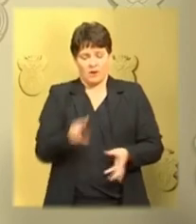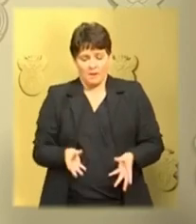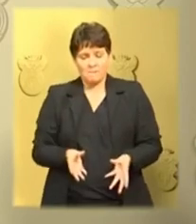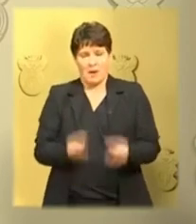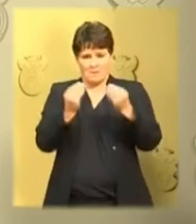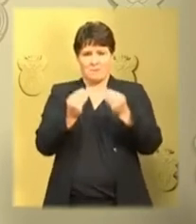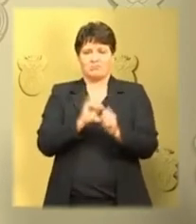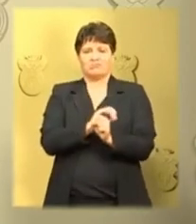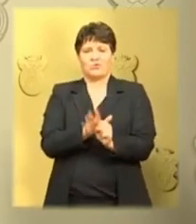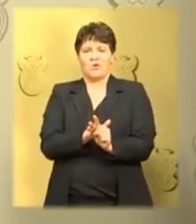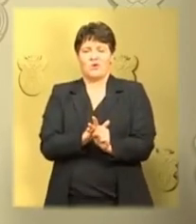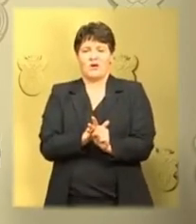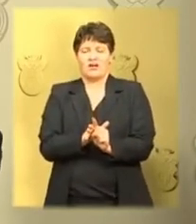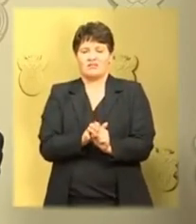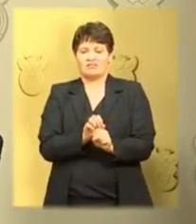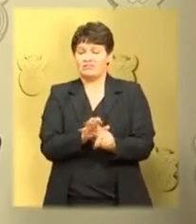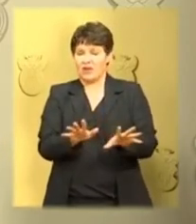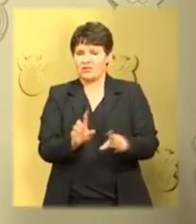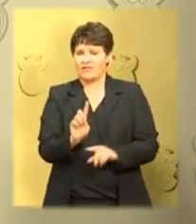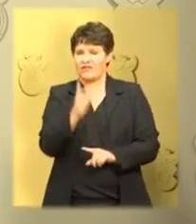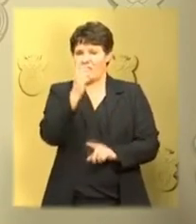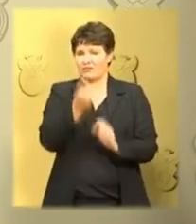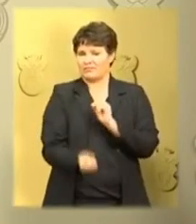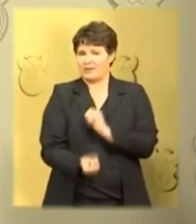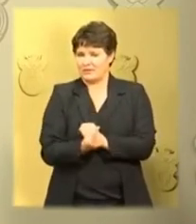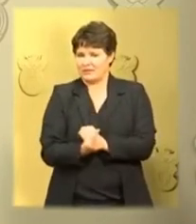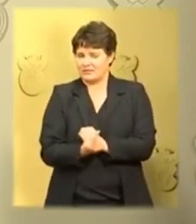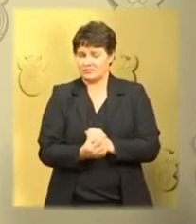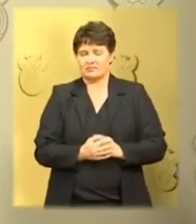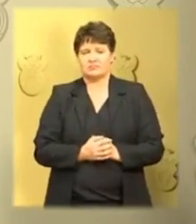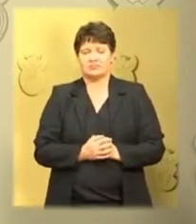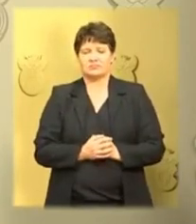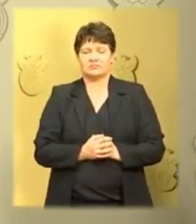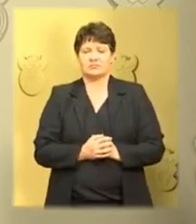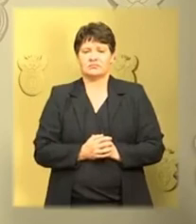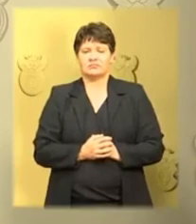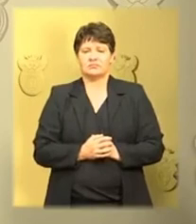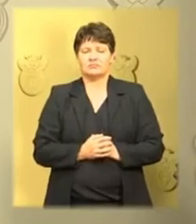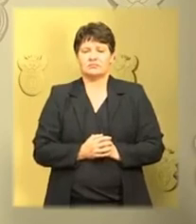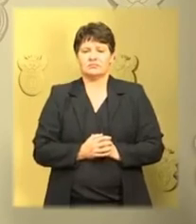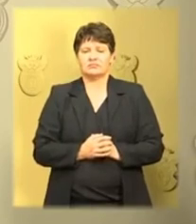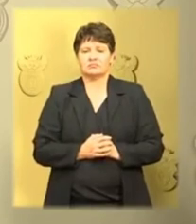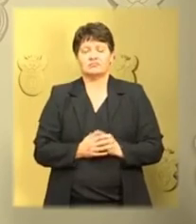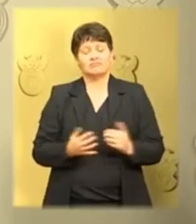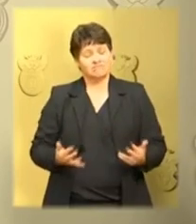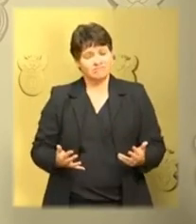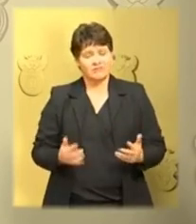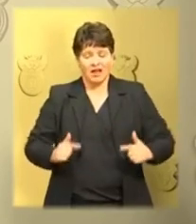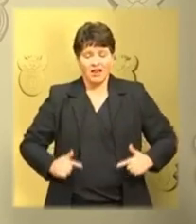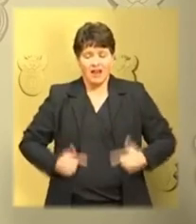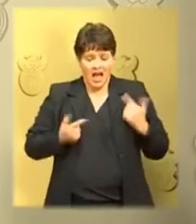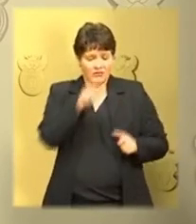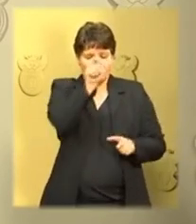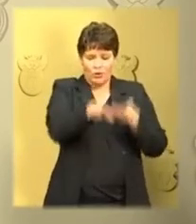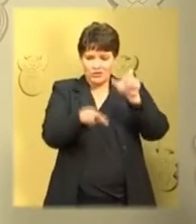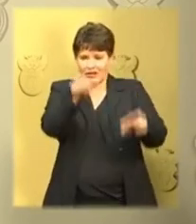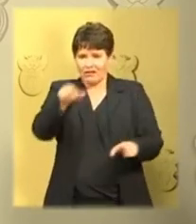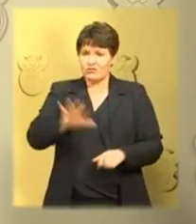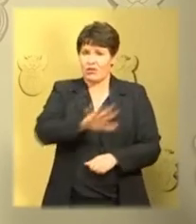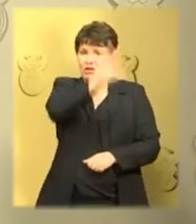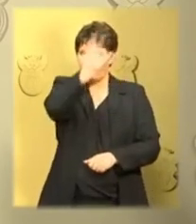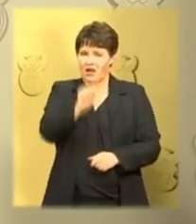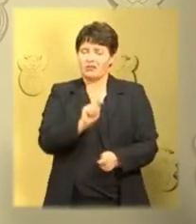country. Since then, all our lives have changed in fundamental ways.